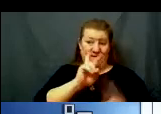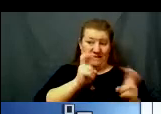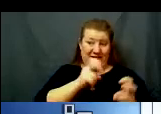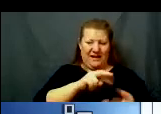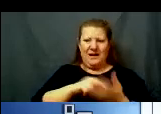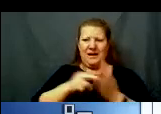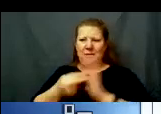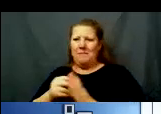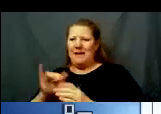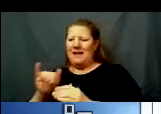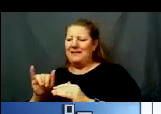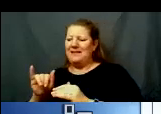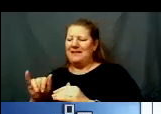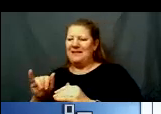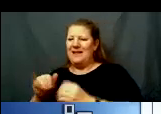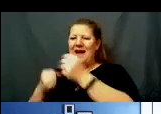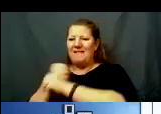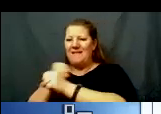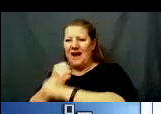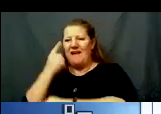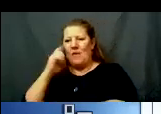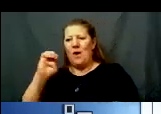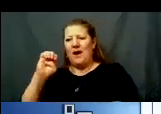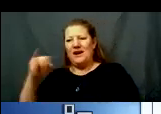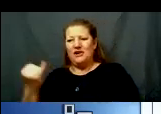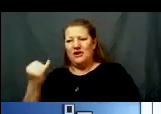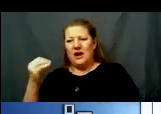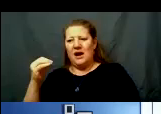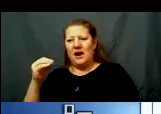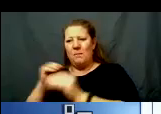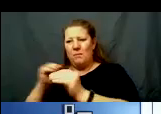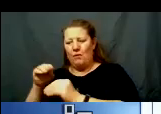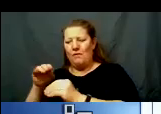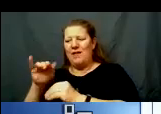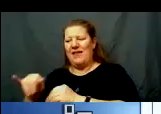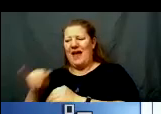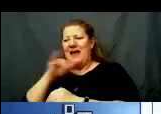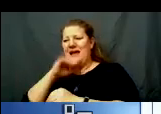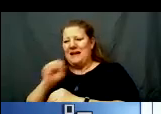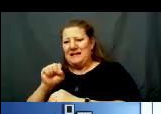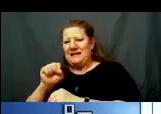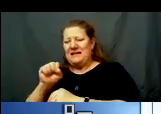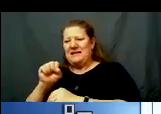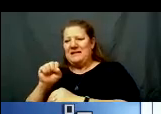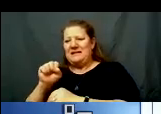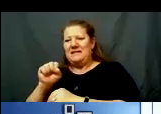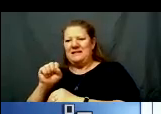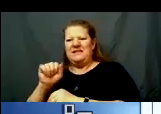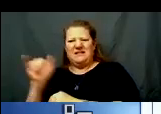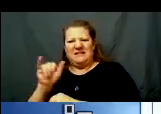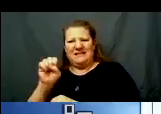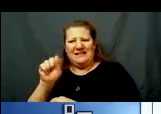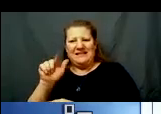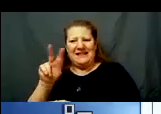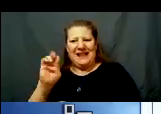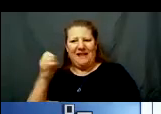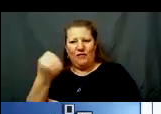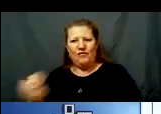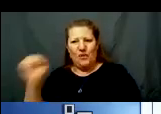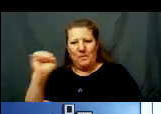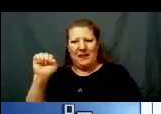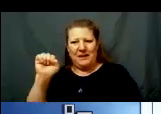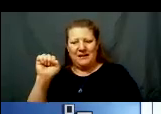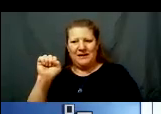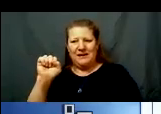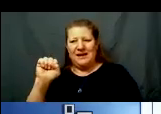slave rebellion that is building on and expanding and continuing the work of what we normally think of as the